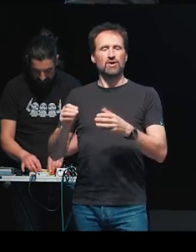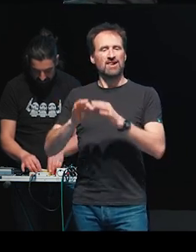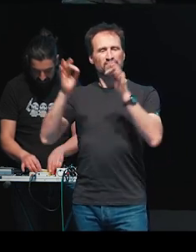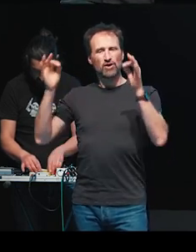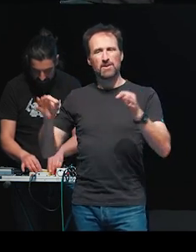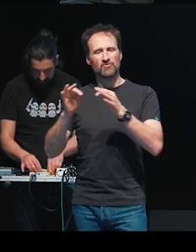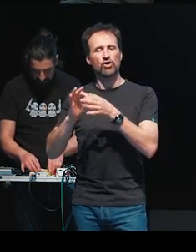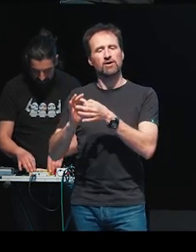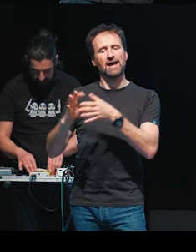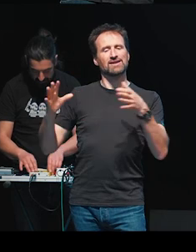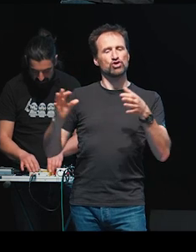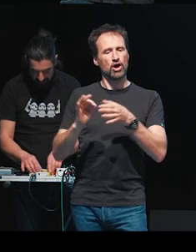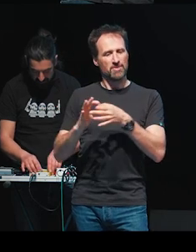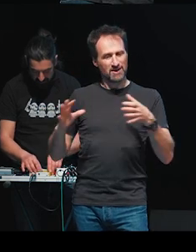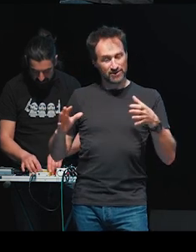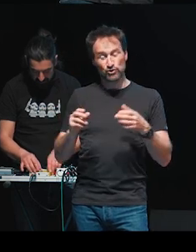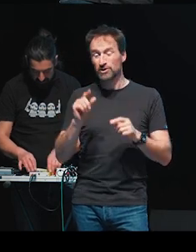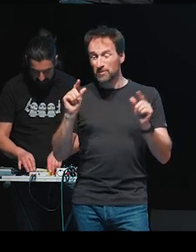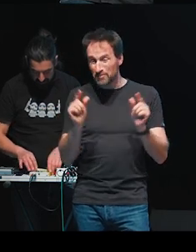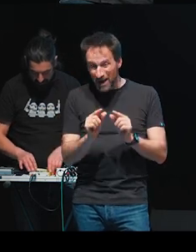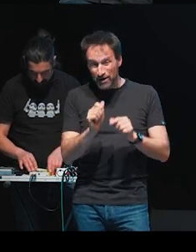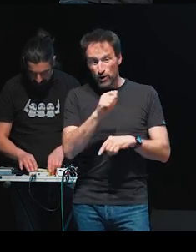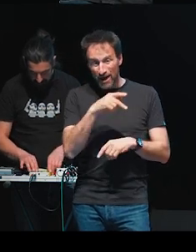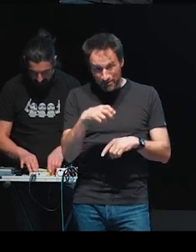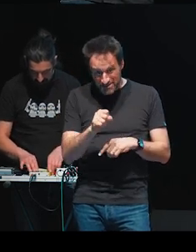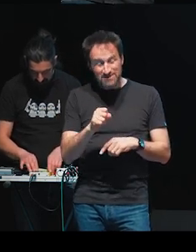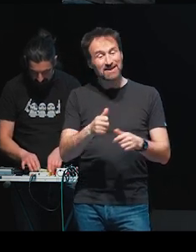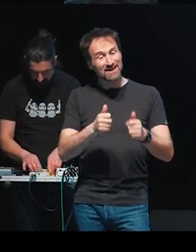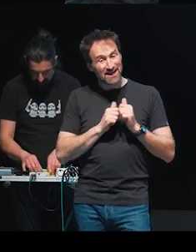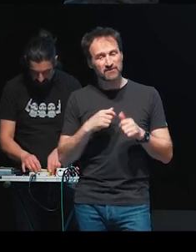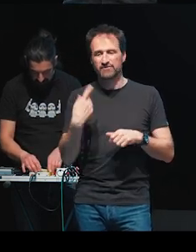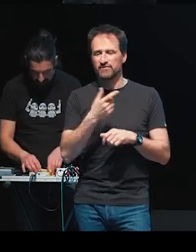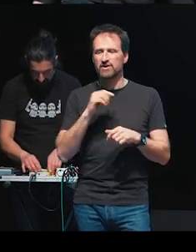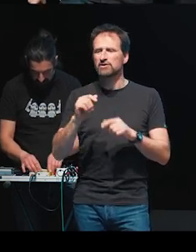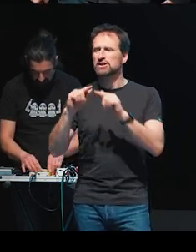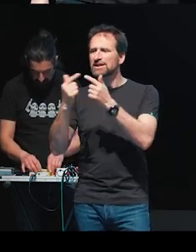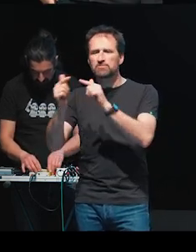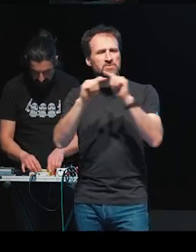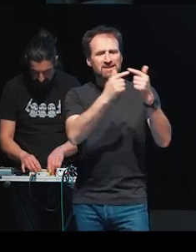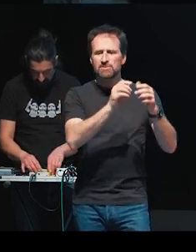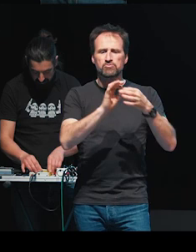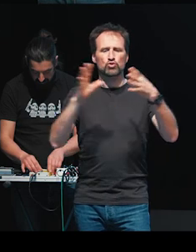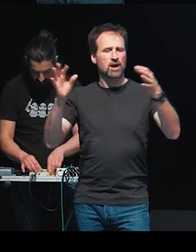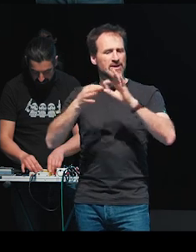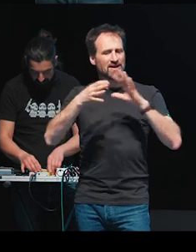seen that micro apps help us with decoupling between teams and projects. You have